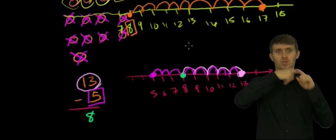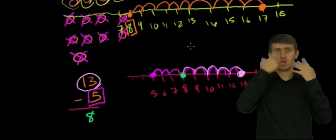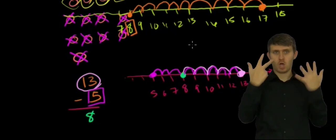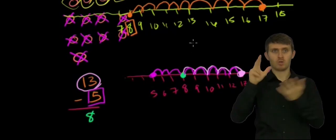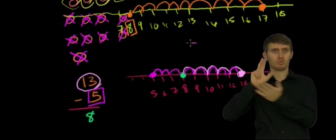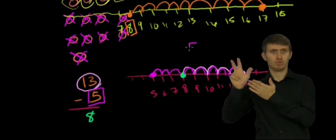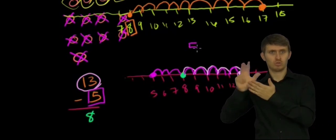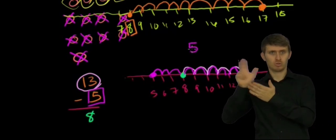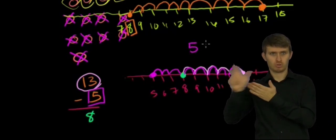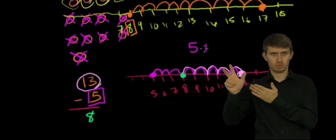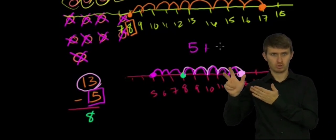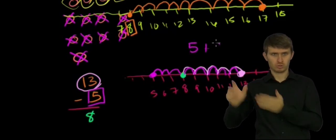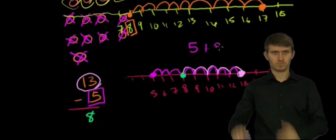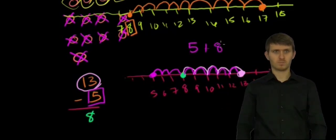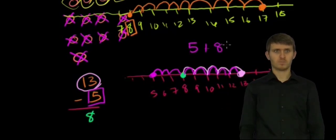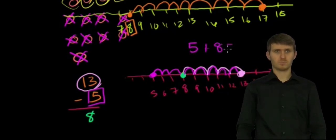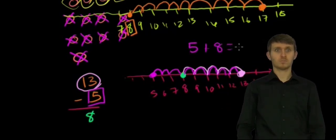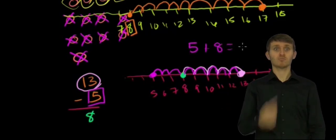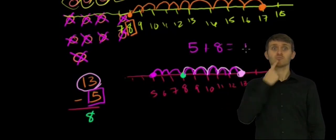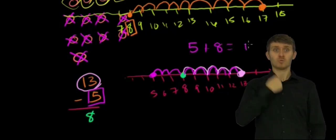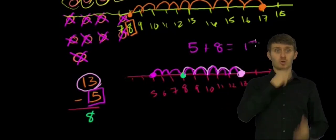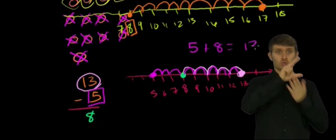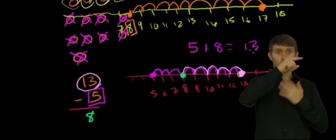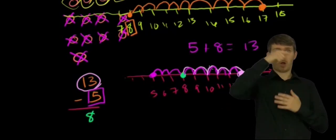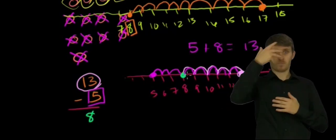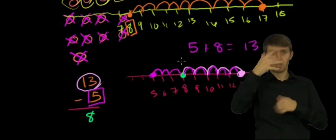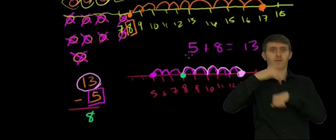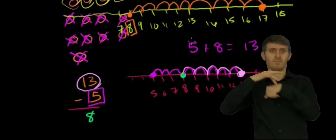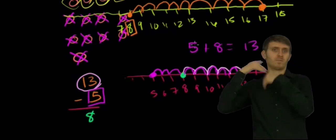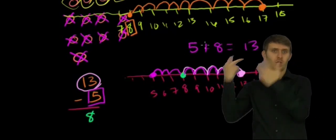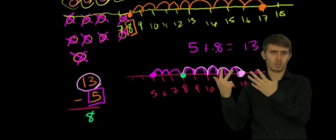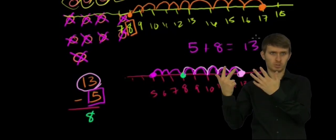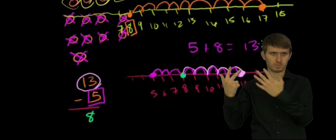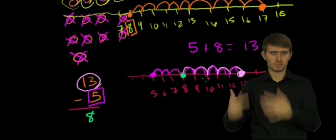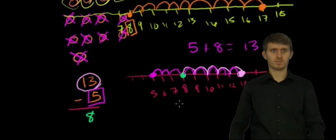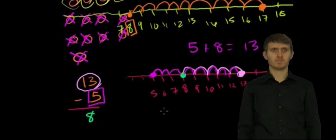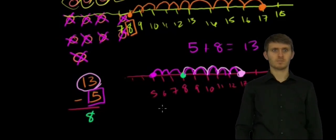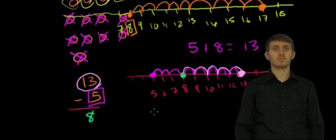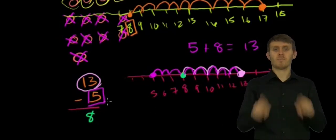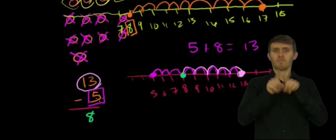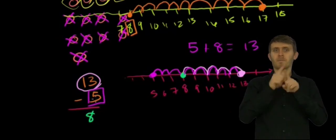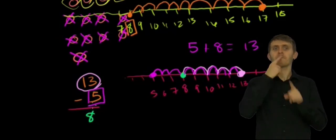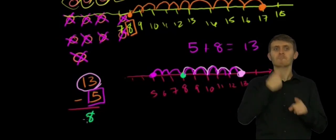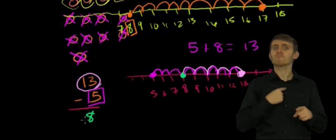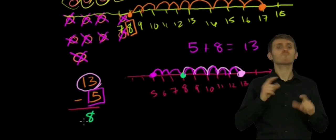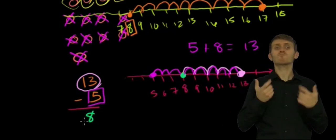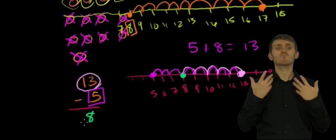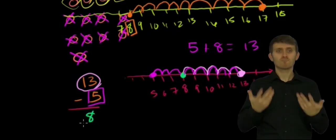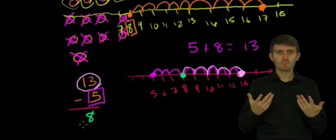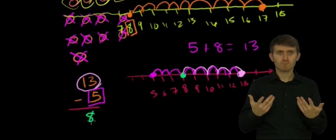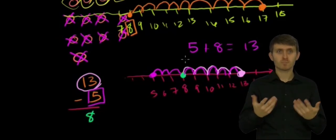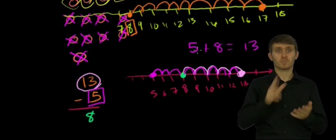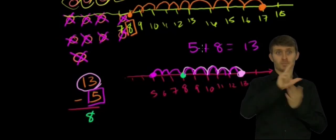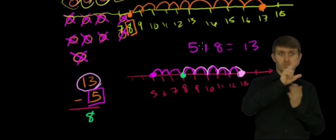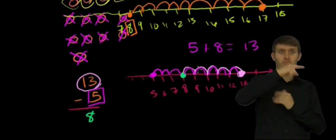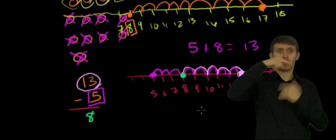to get to 13. 5 plus 8 is equal to 13. So that tells me that 13 minus 5 is equal